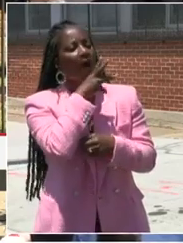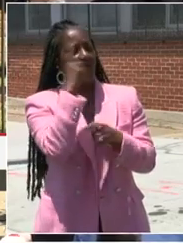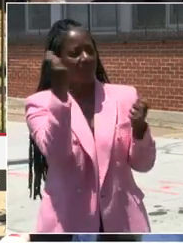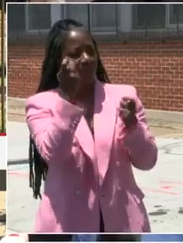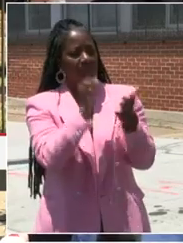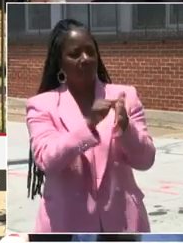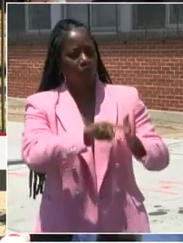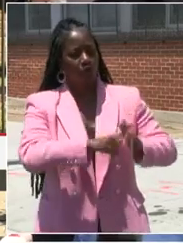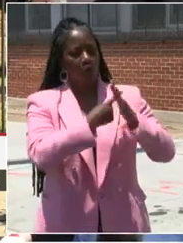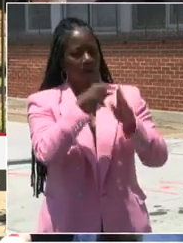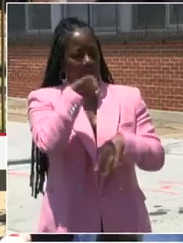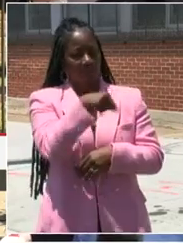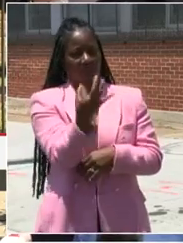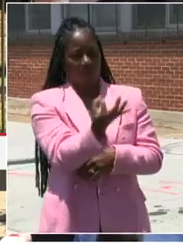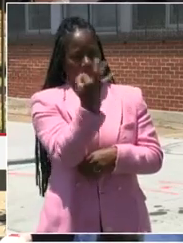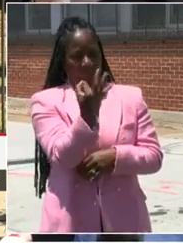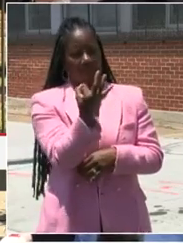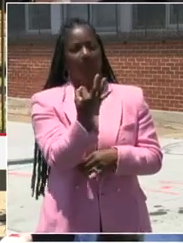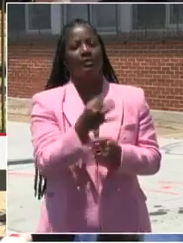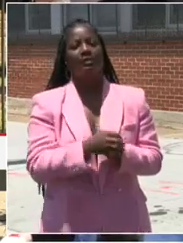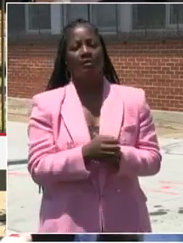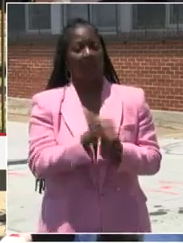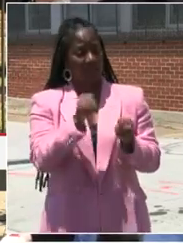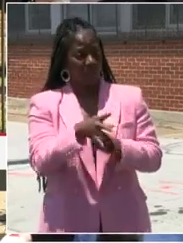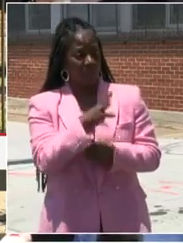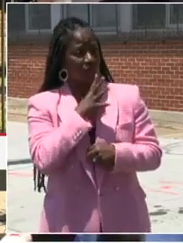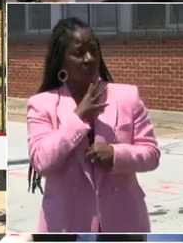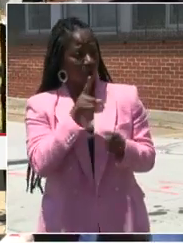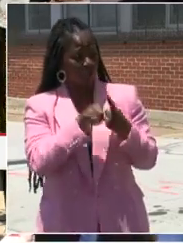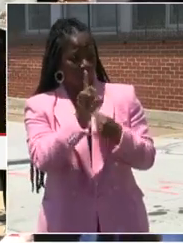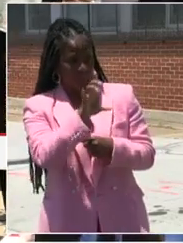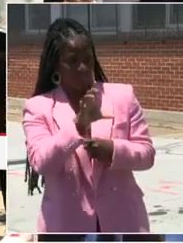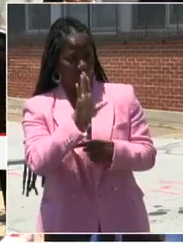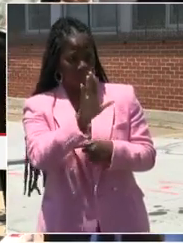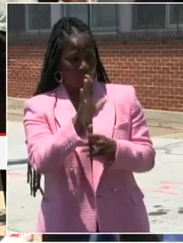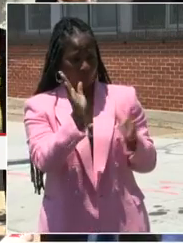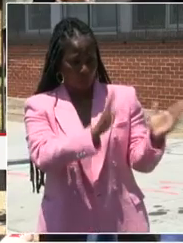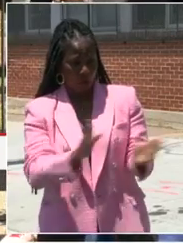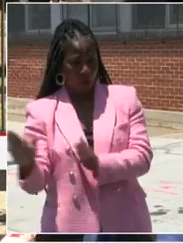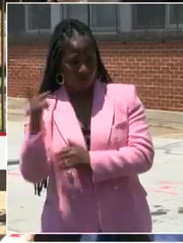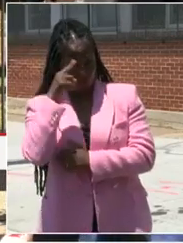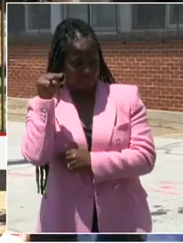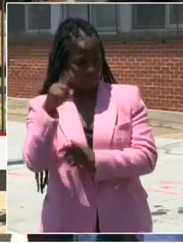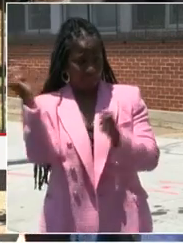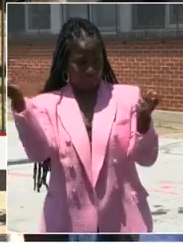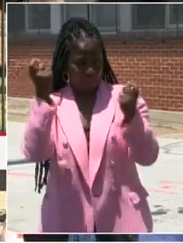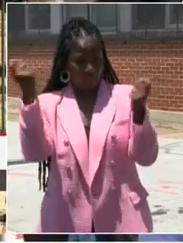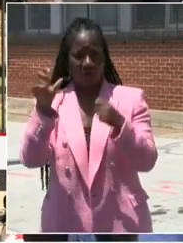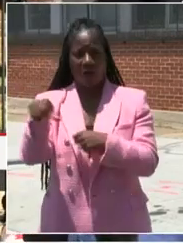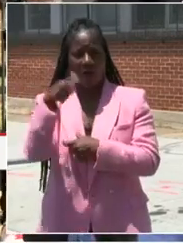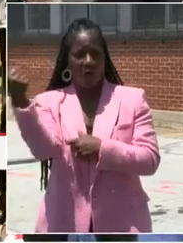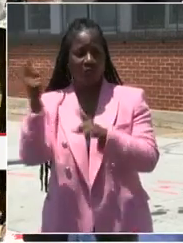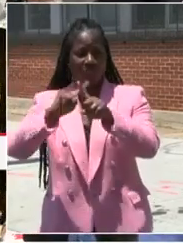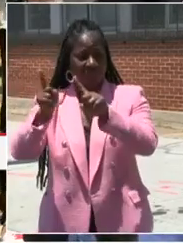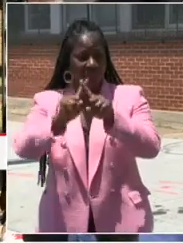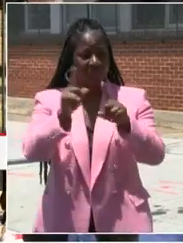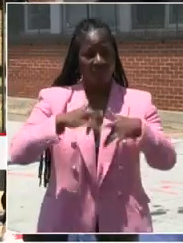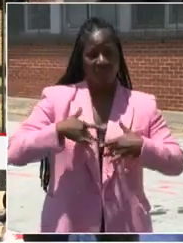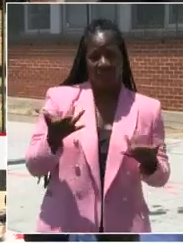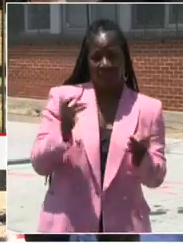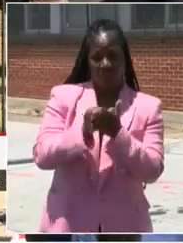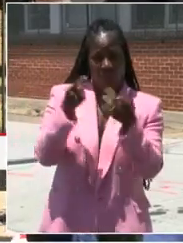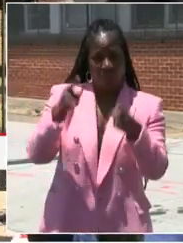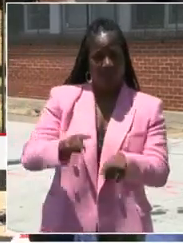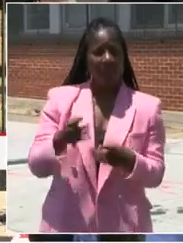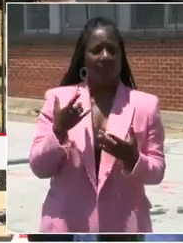starting Friday. Can you speak to DC's preparedness for this festival and other massive events in DC after